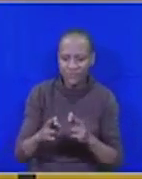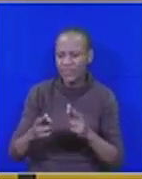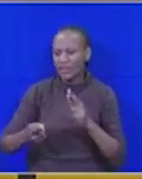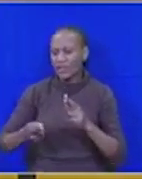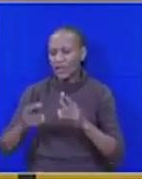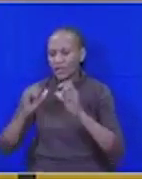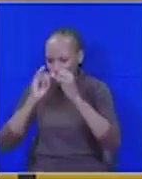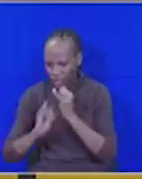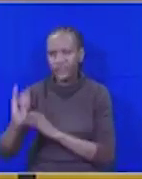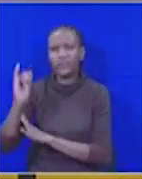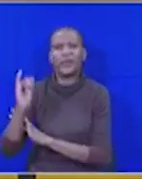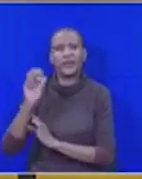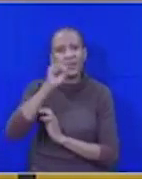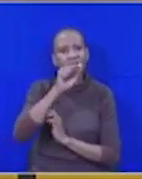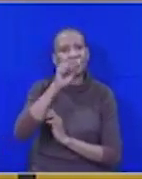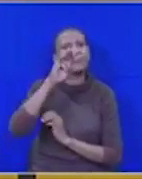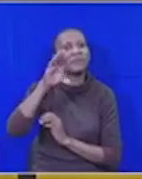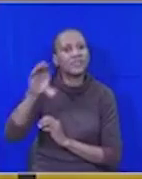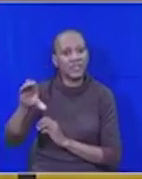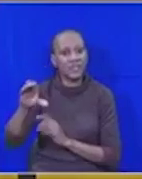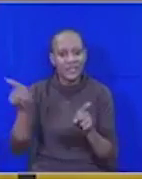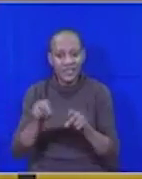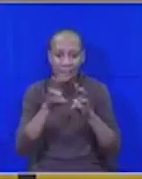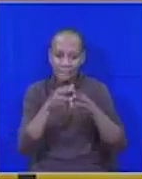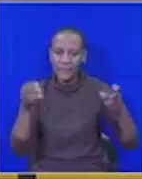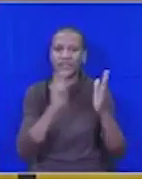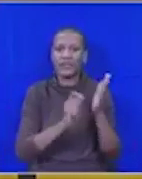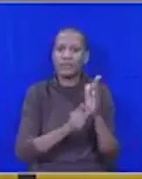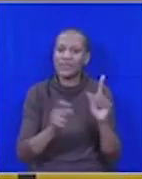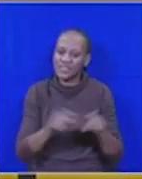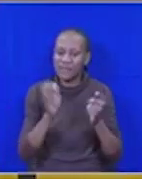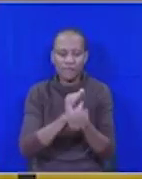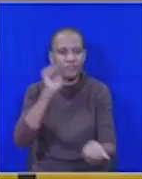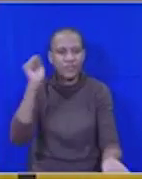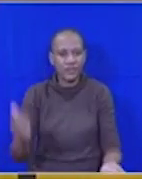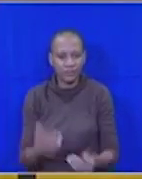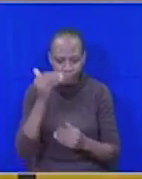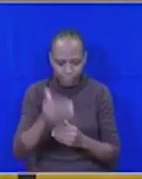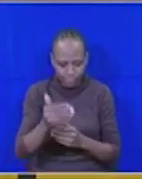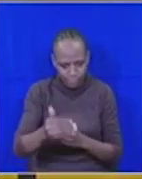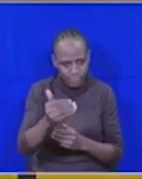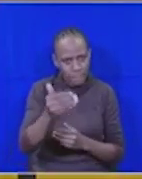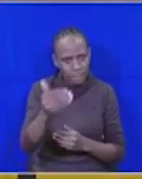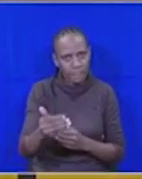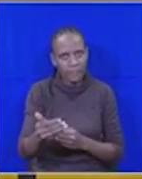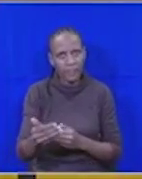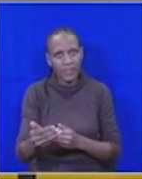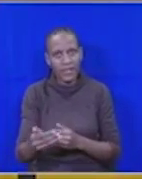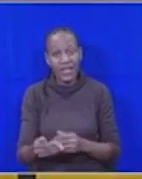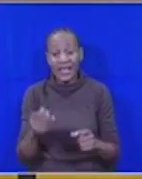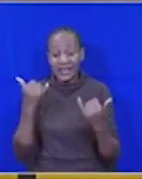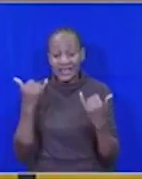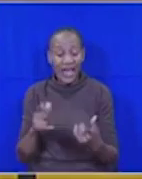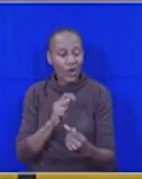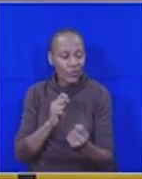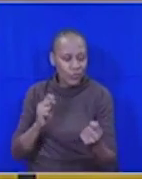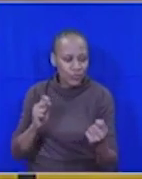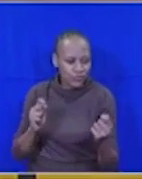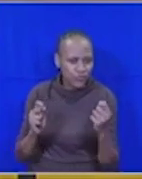of South Africa's broadcast and print media. Fast forward to present-day South Africa, and boy, have things